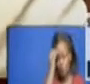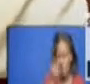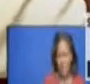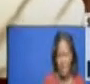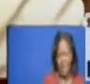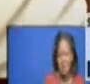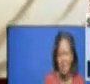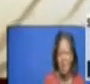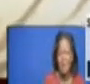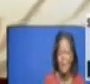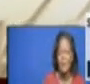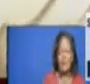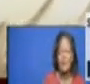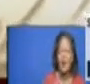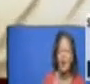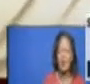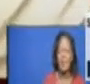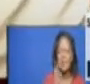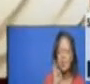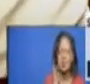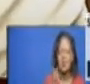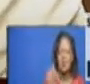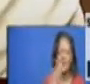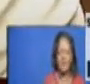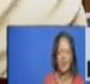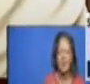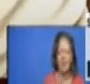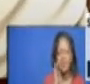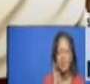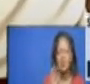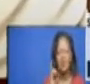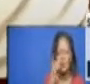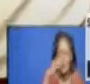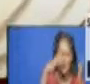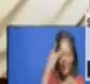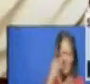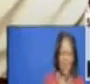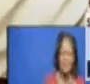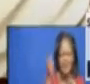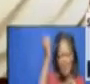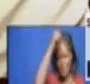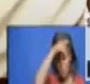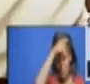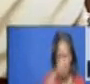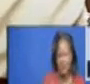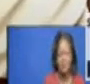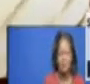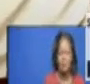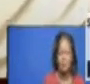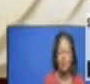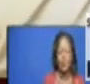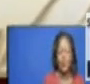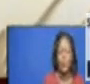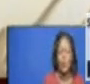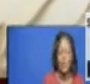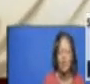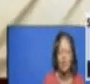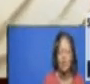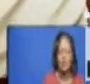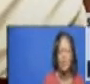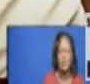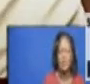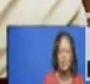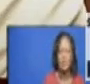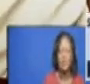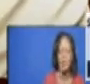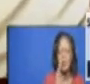my 3 years. After 3 years at Nairobi University, I graduated with a Bachelor of Laws degree,